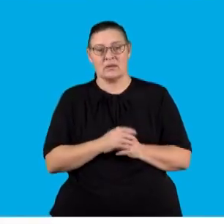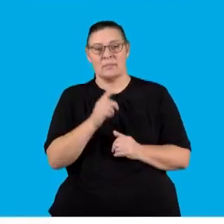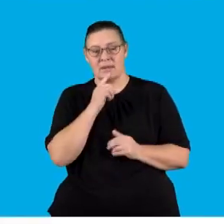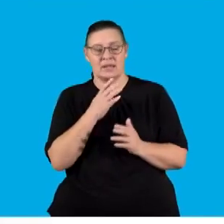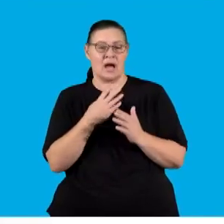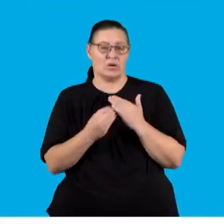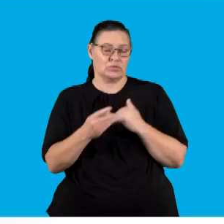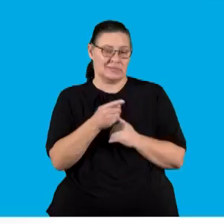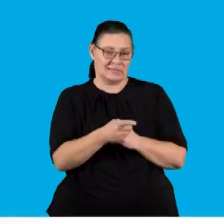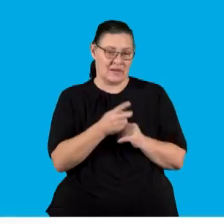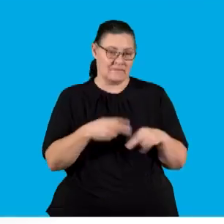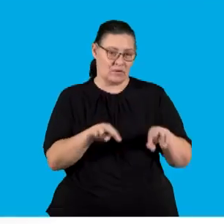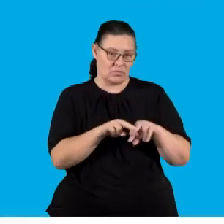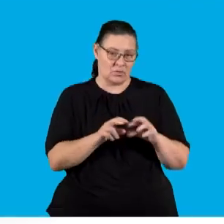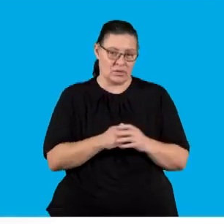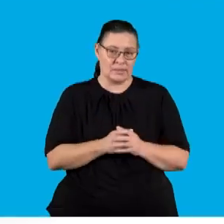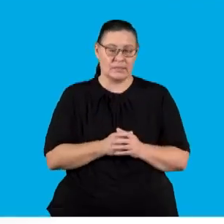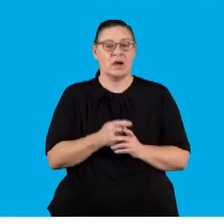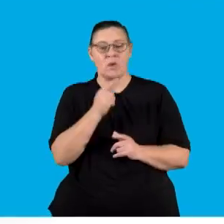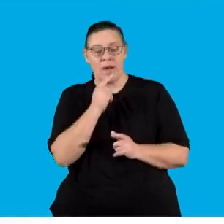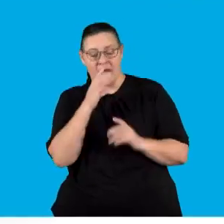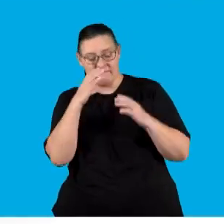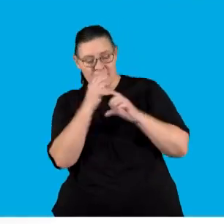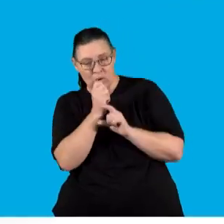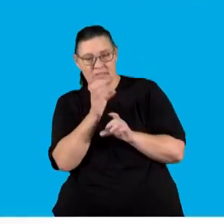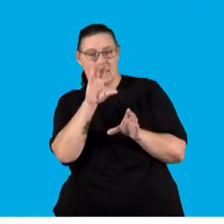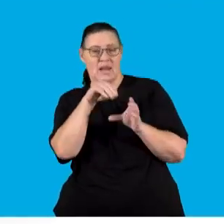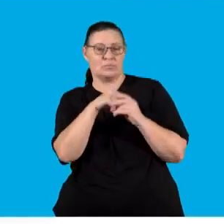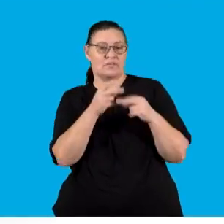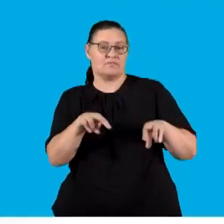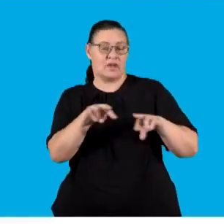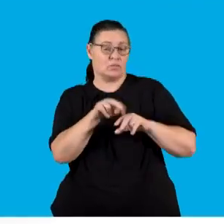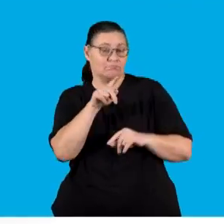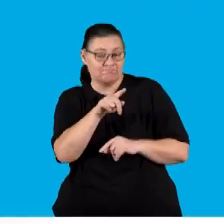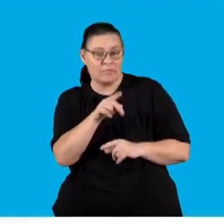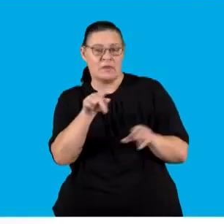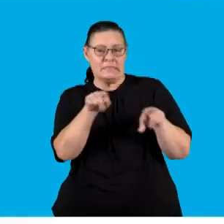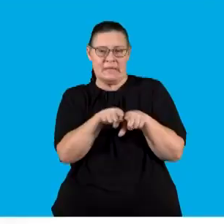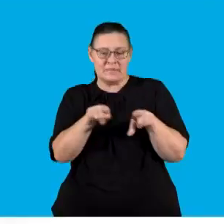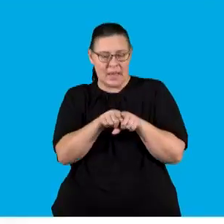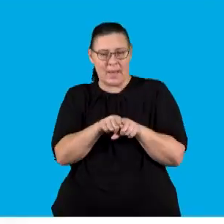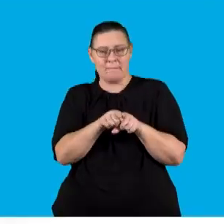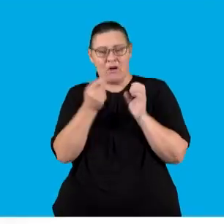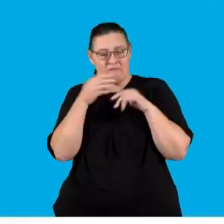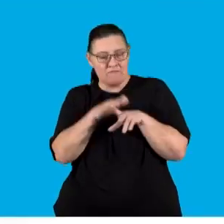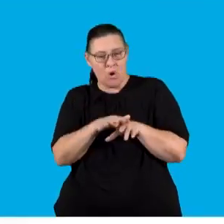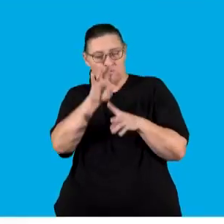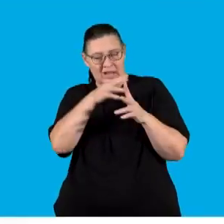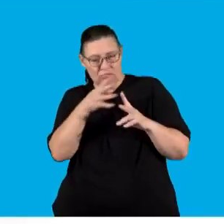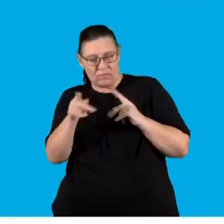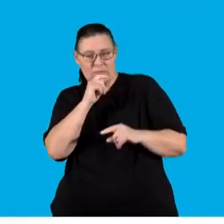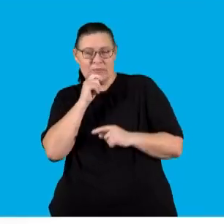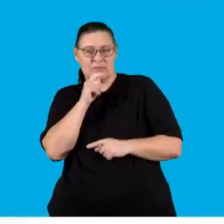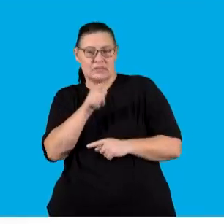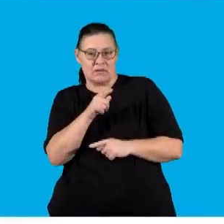and those are the output values. Remember, we already focused on the input values, so we are going to use those same flow diagrams and